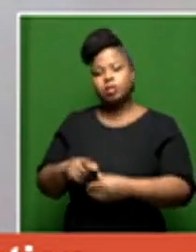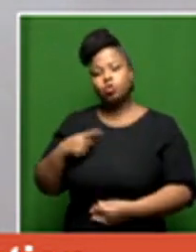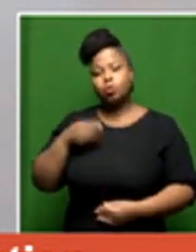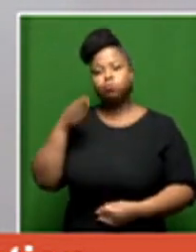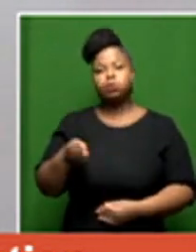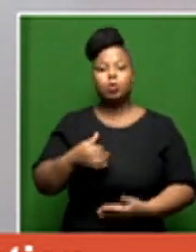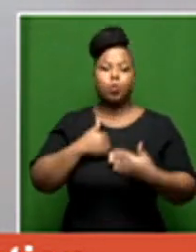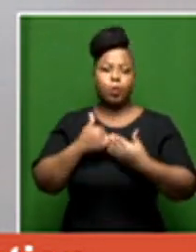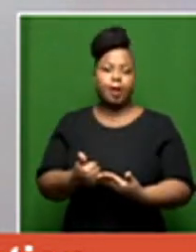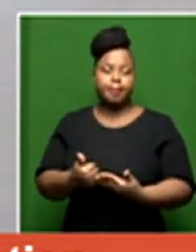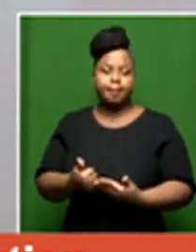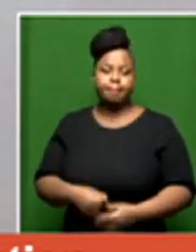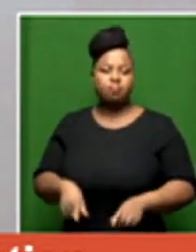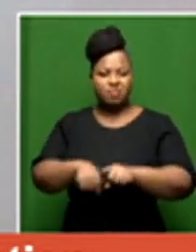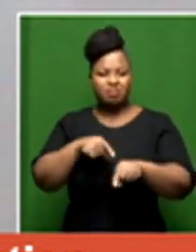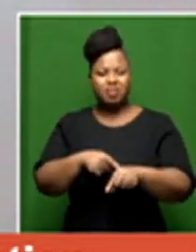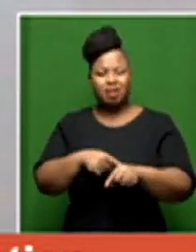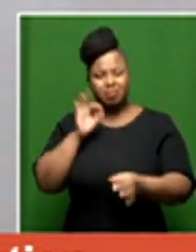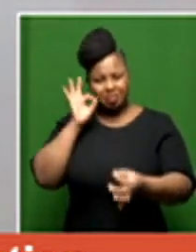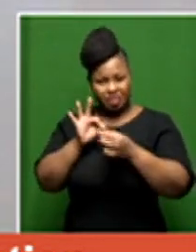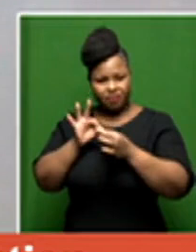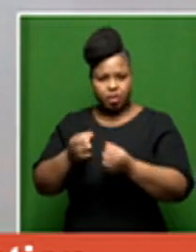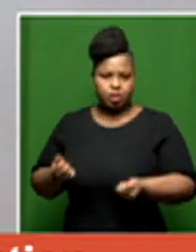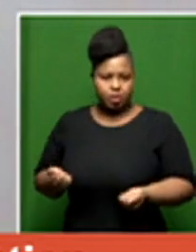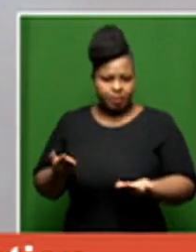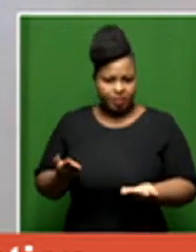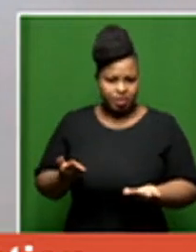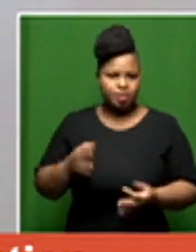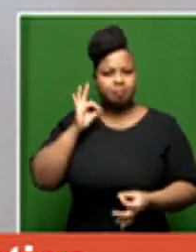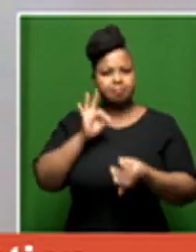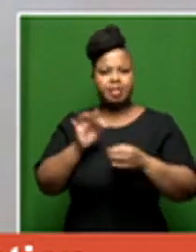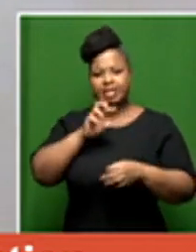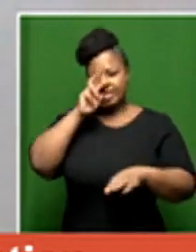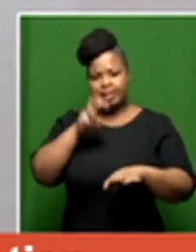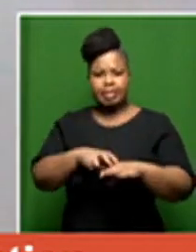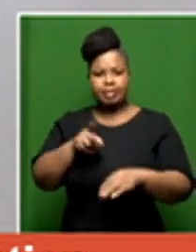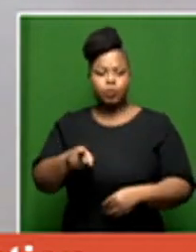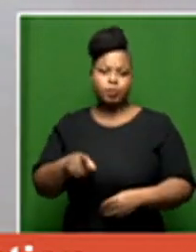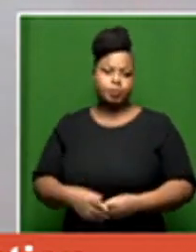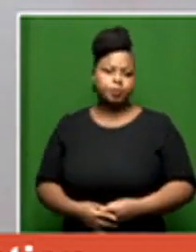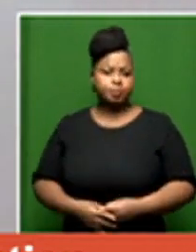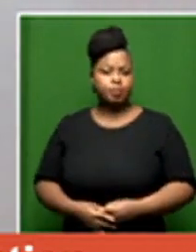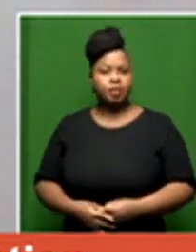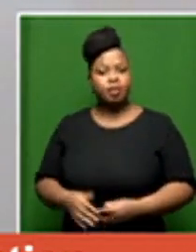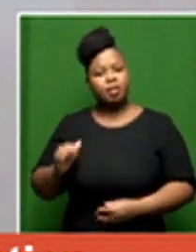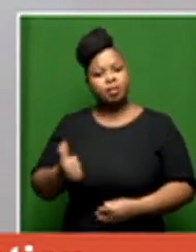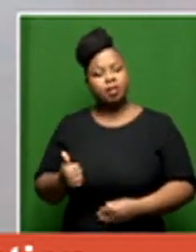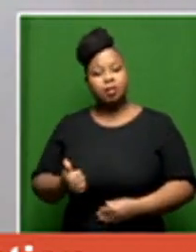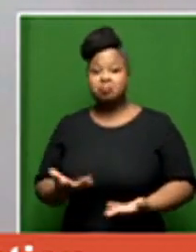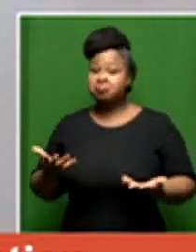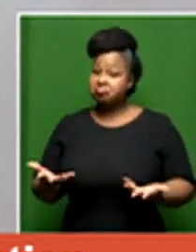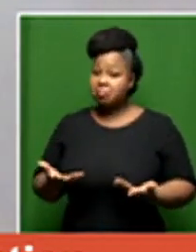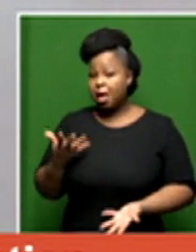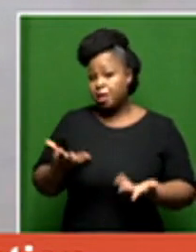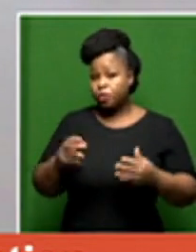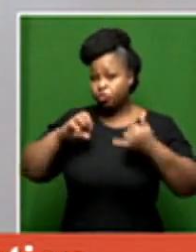working within those contexts and providing the necessary health needs. If we have